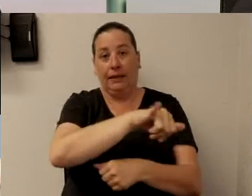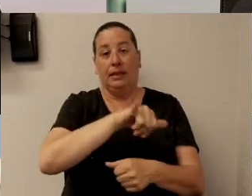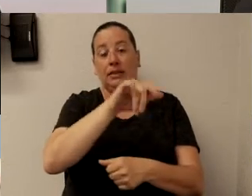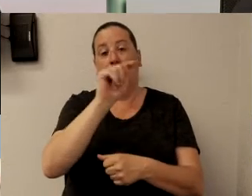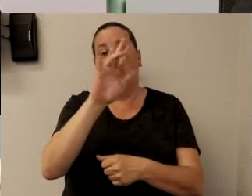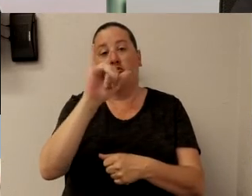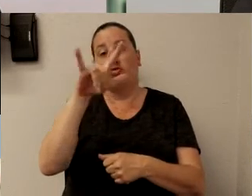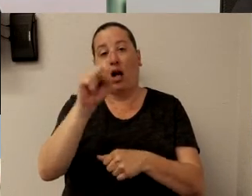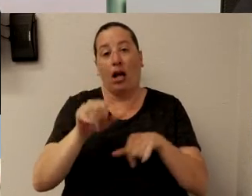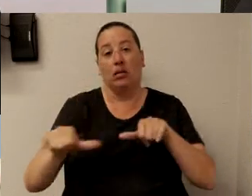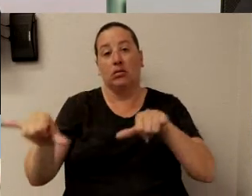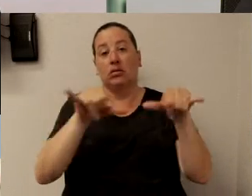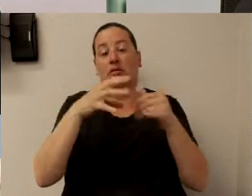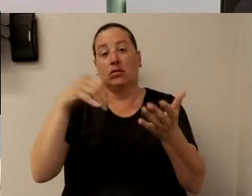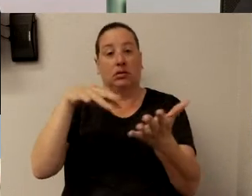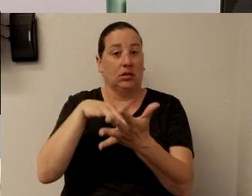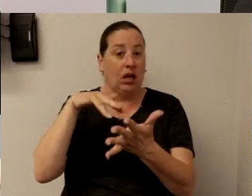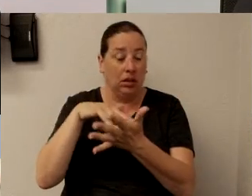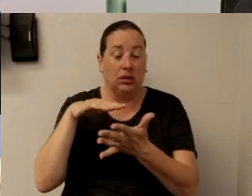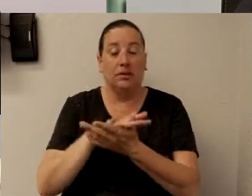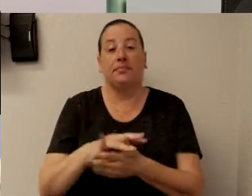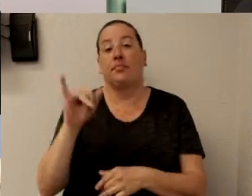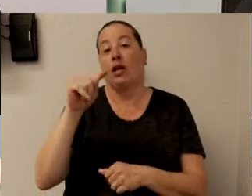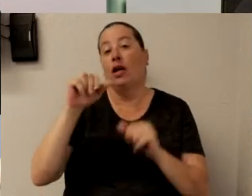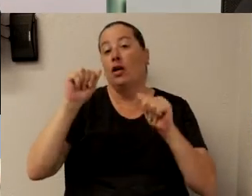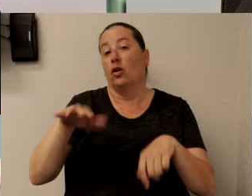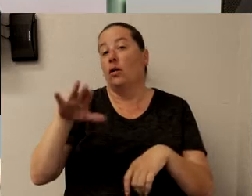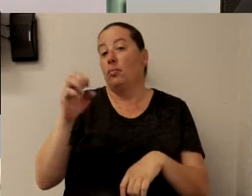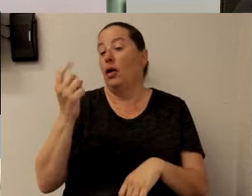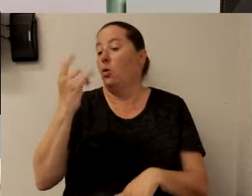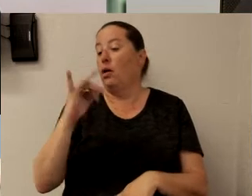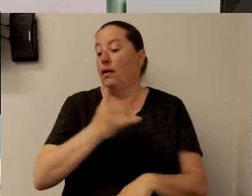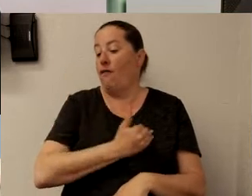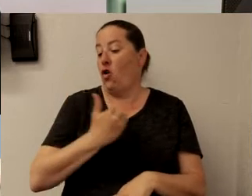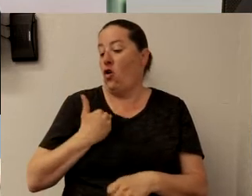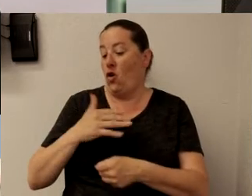So it could be that our local blood bank is one of those private